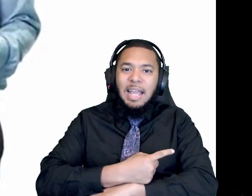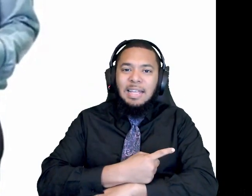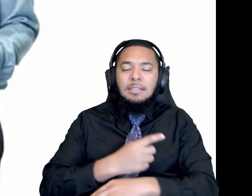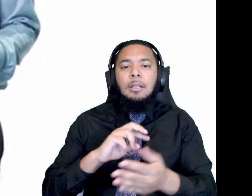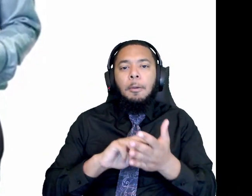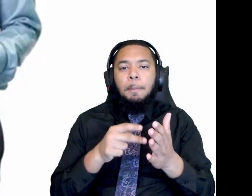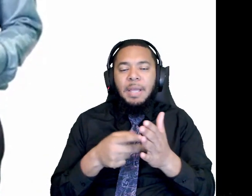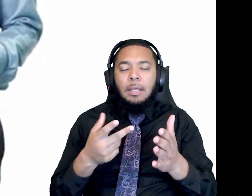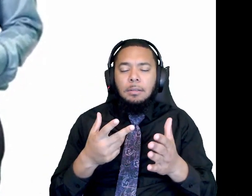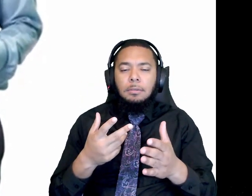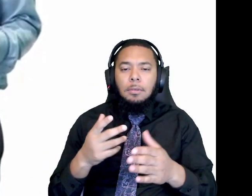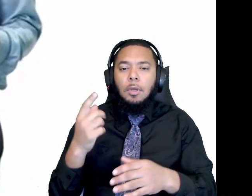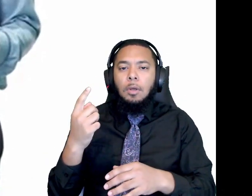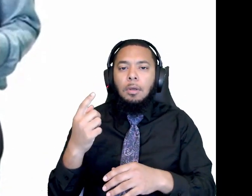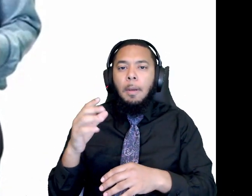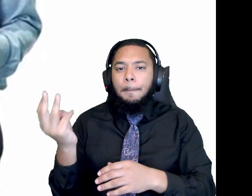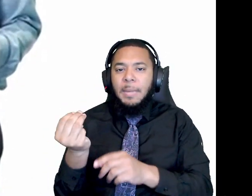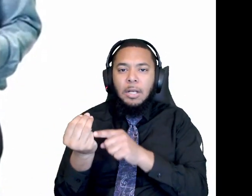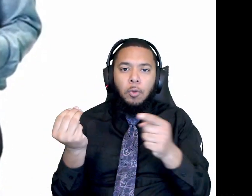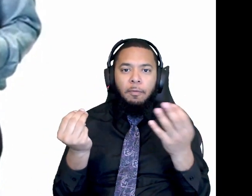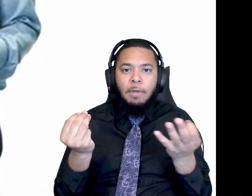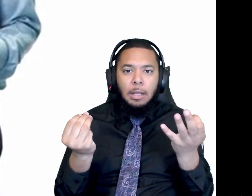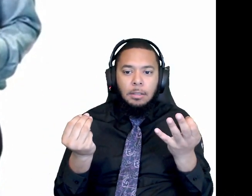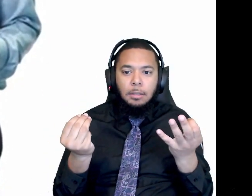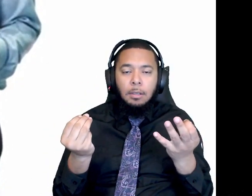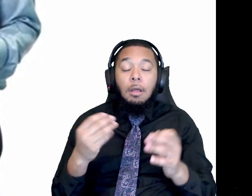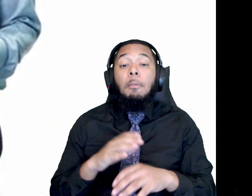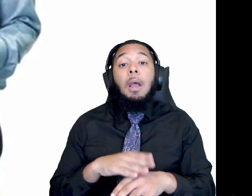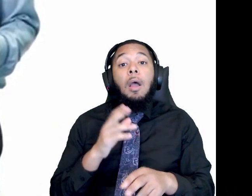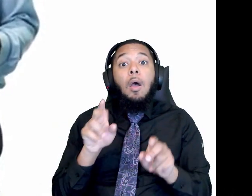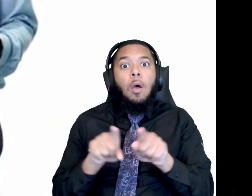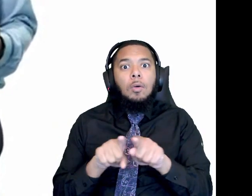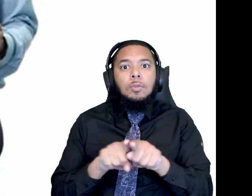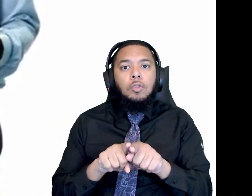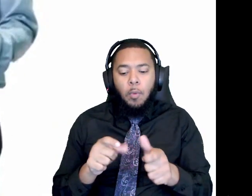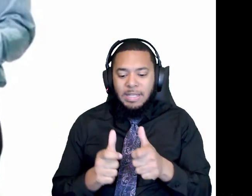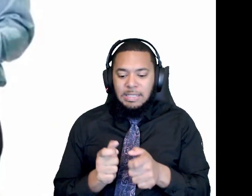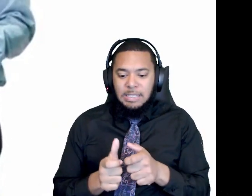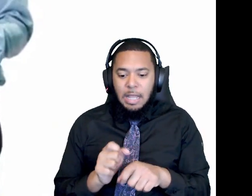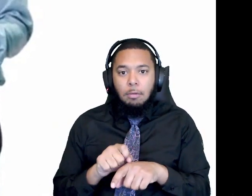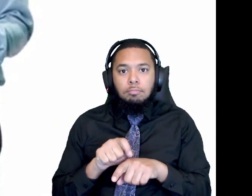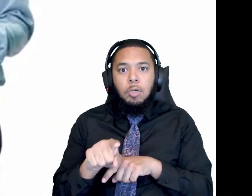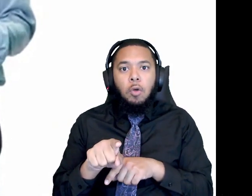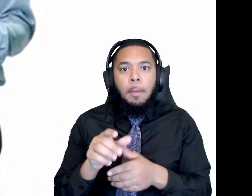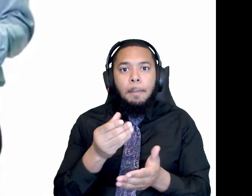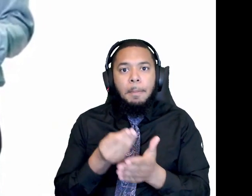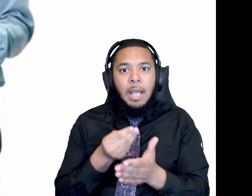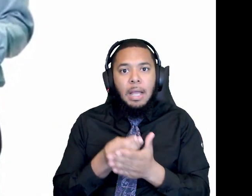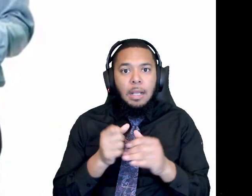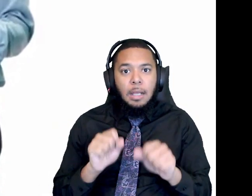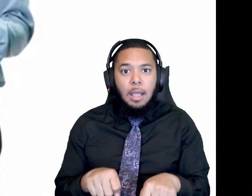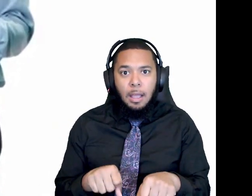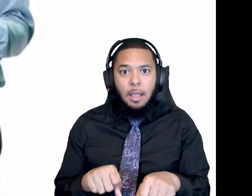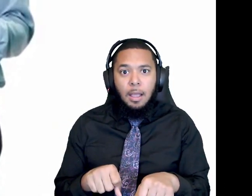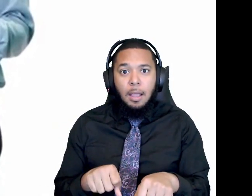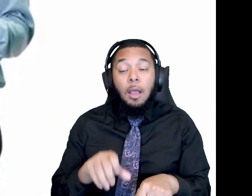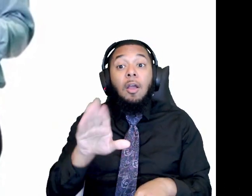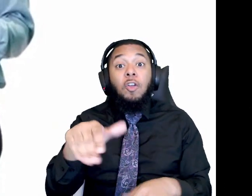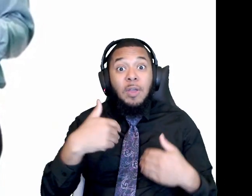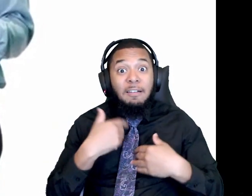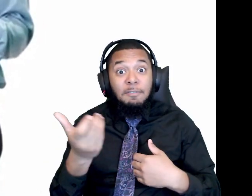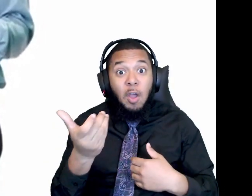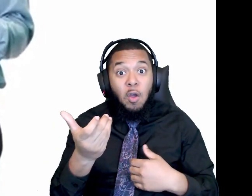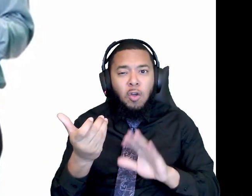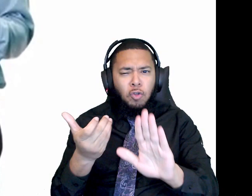can also send people money through a text message. So if you have a phone on you, I'm just going to pop in your number